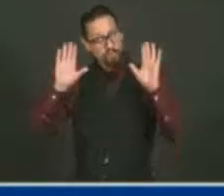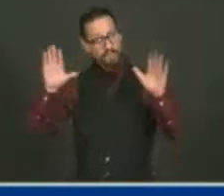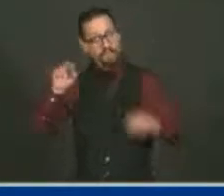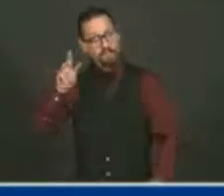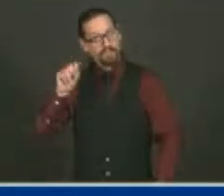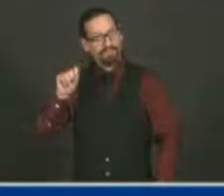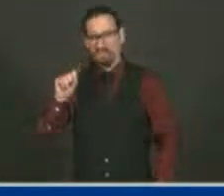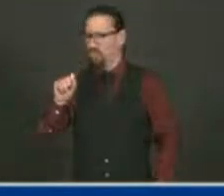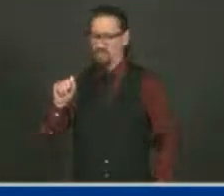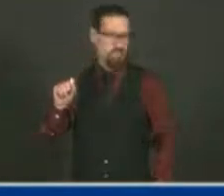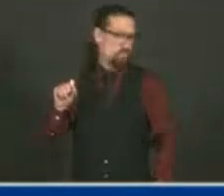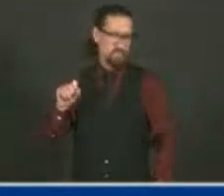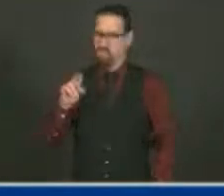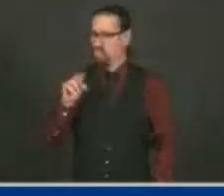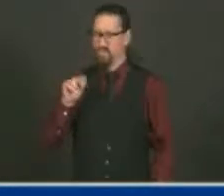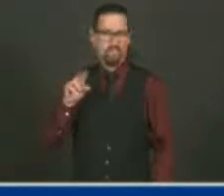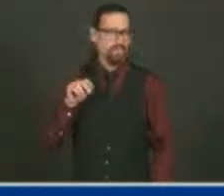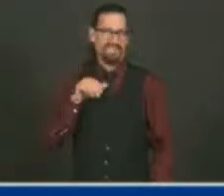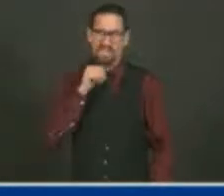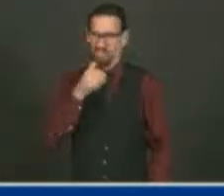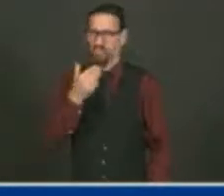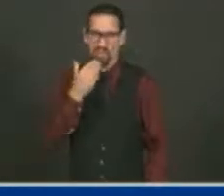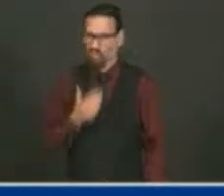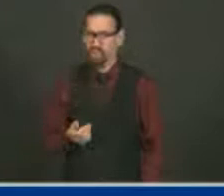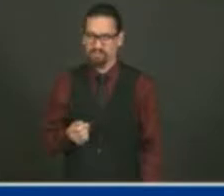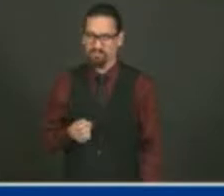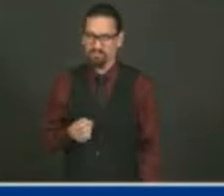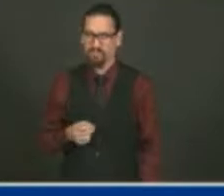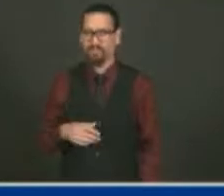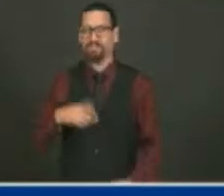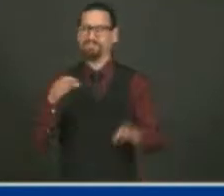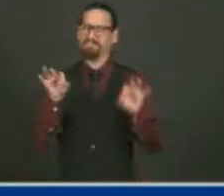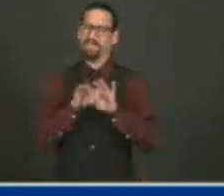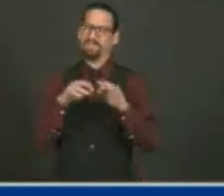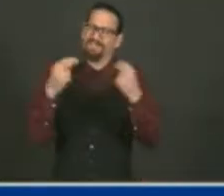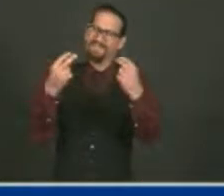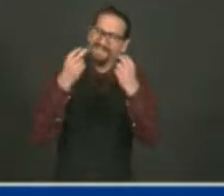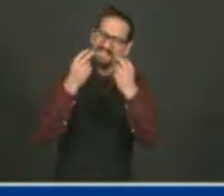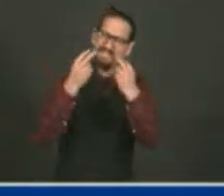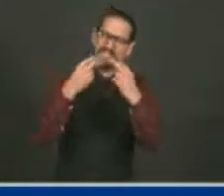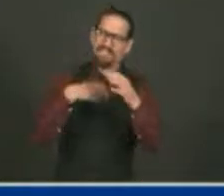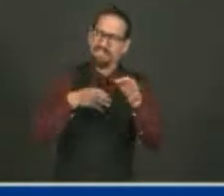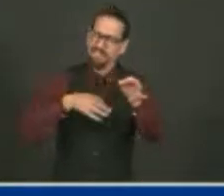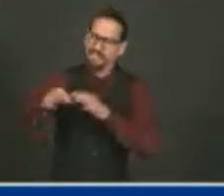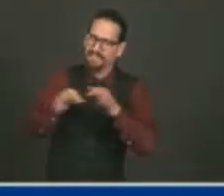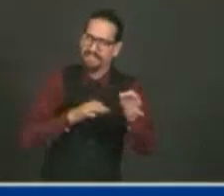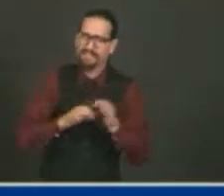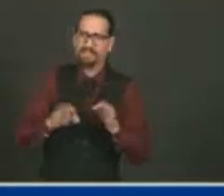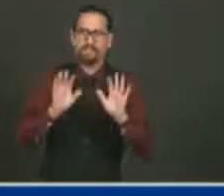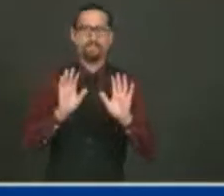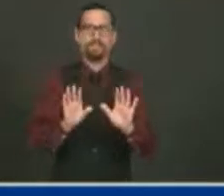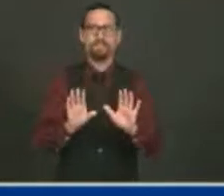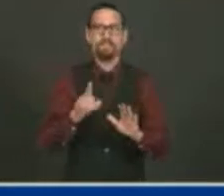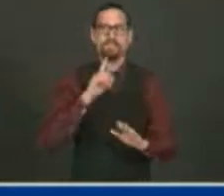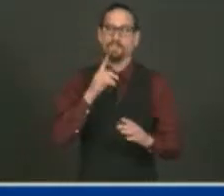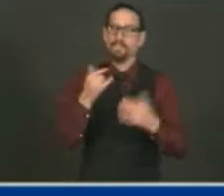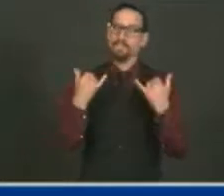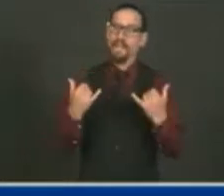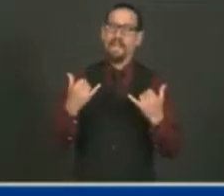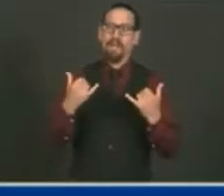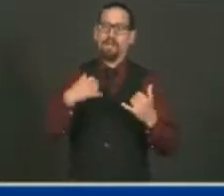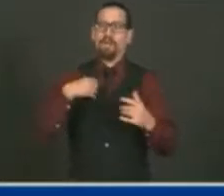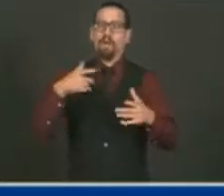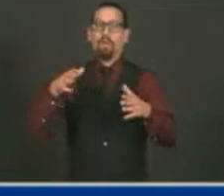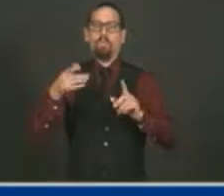attention and focus because we need to get ourselves back on track. So what I'm about to share and